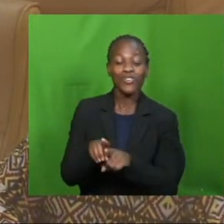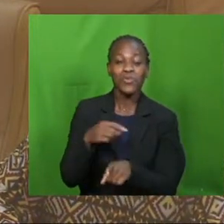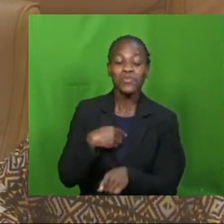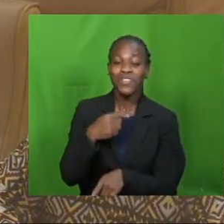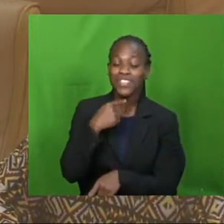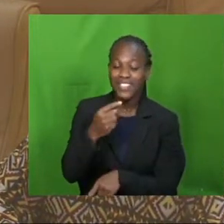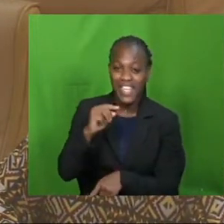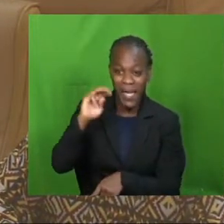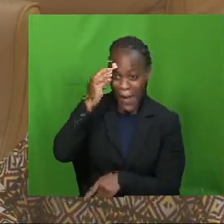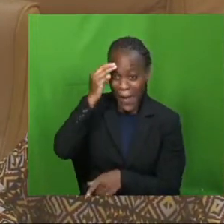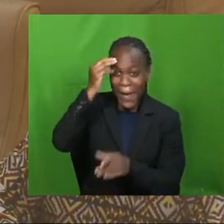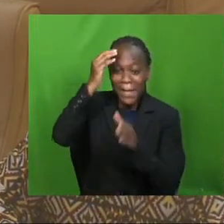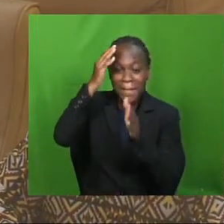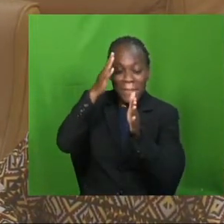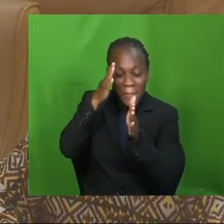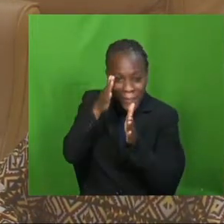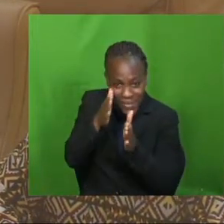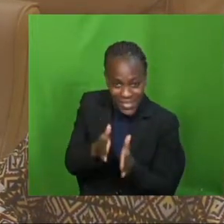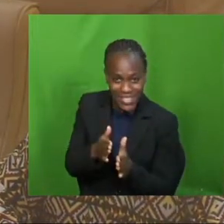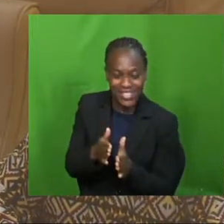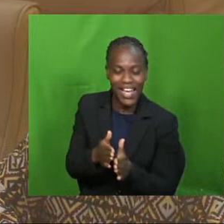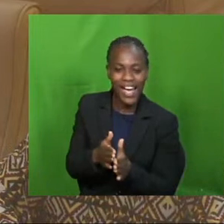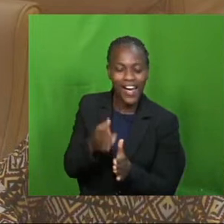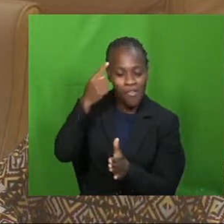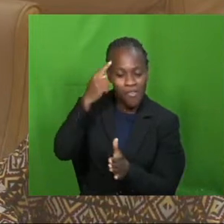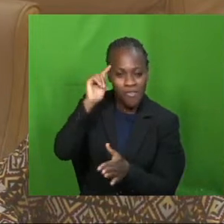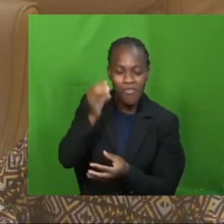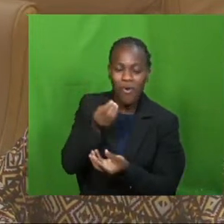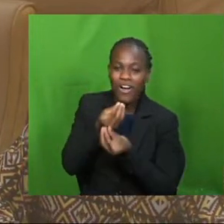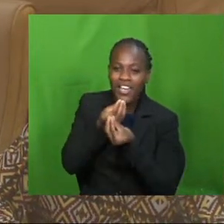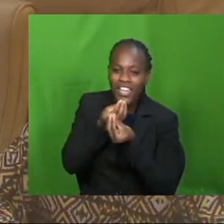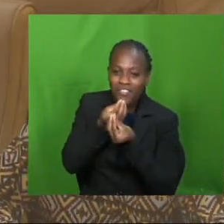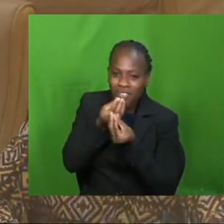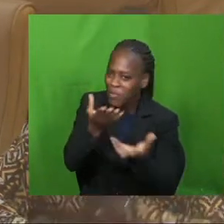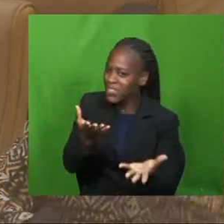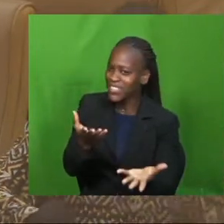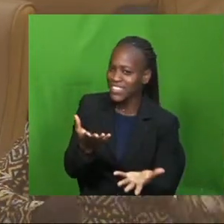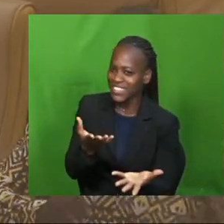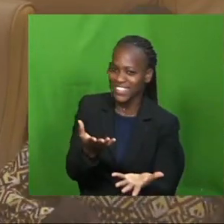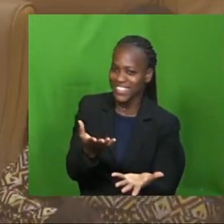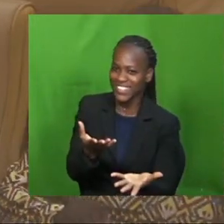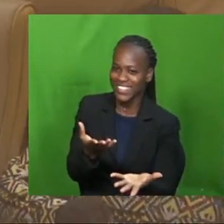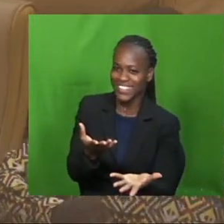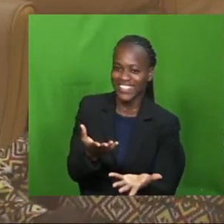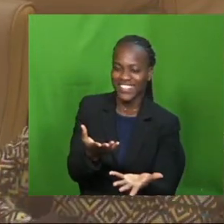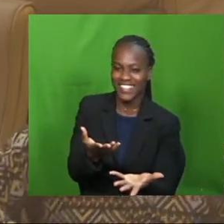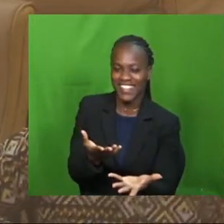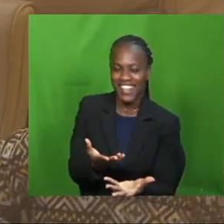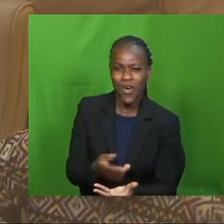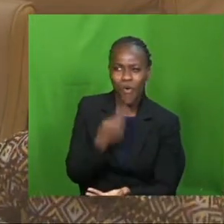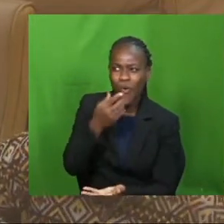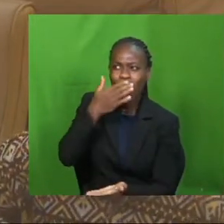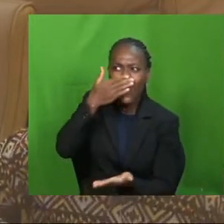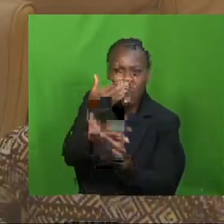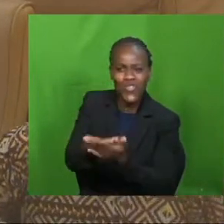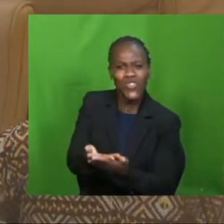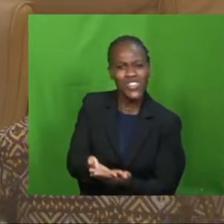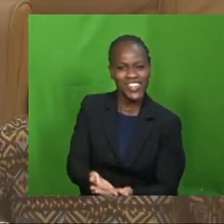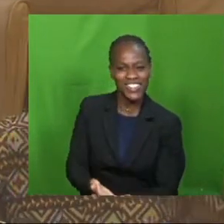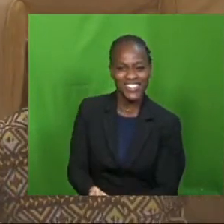Minister, read my lips. The minister responsible for information, the ever capable minister. That's what I